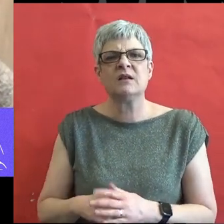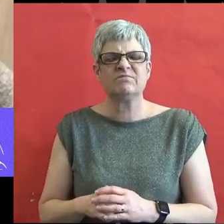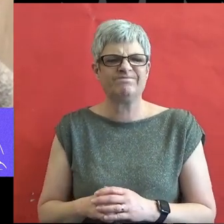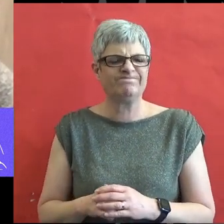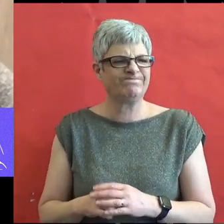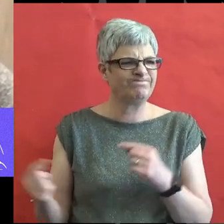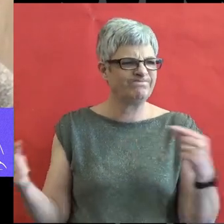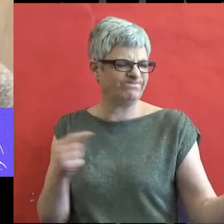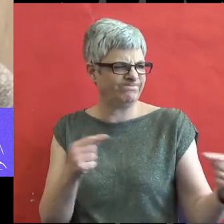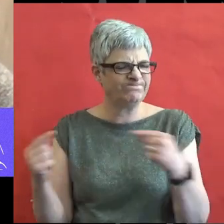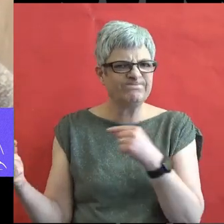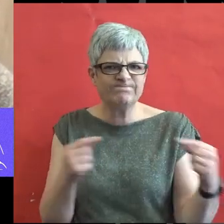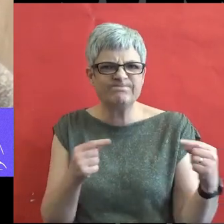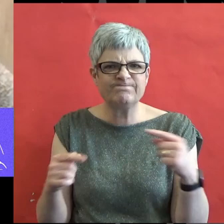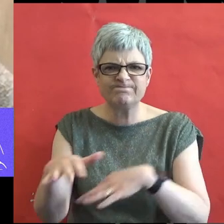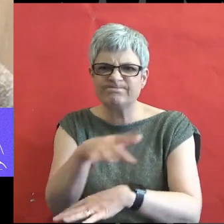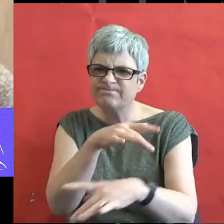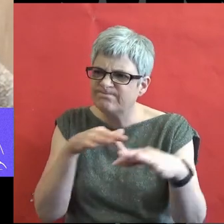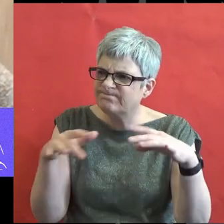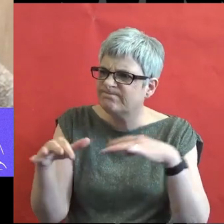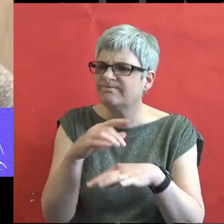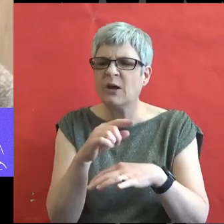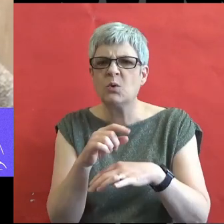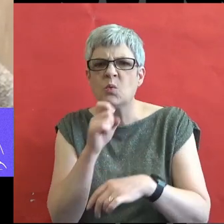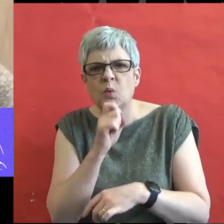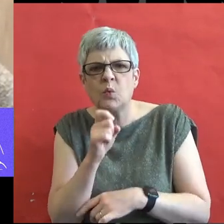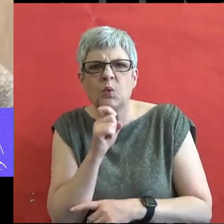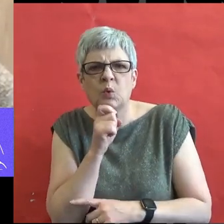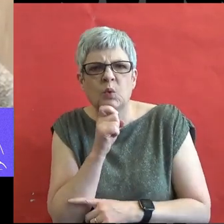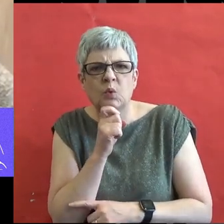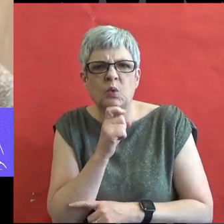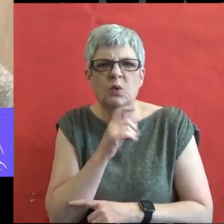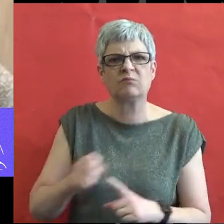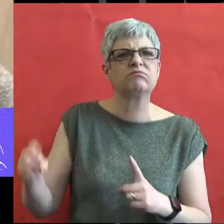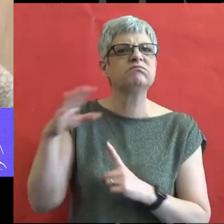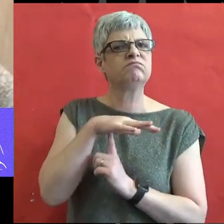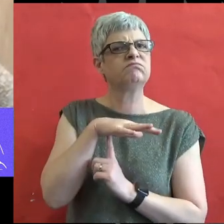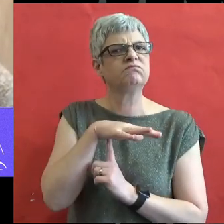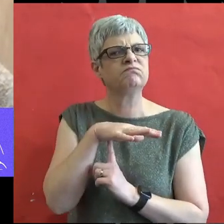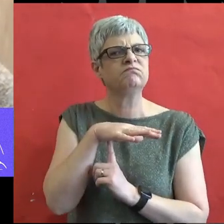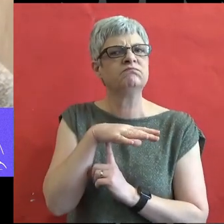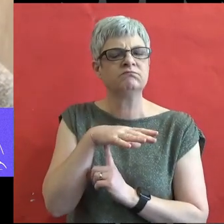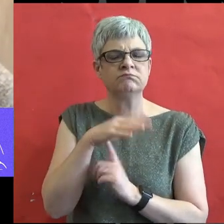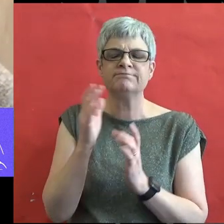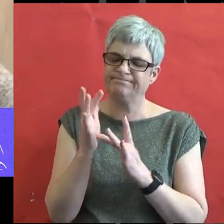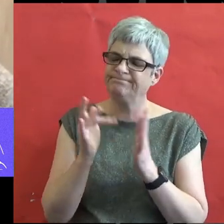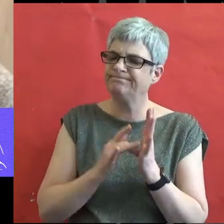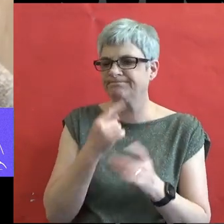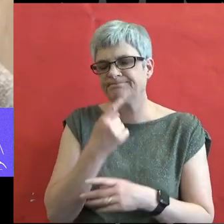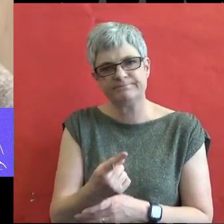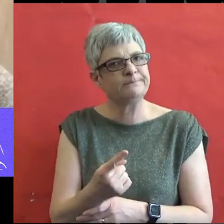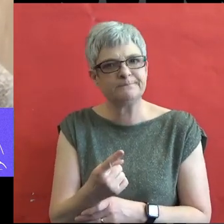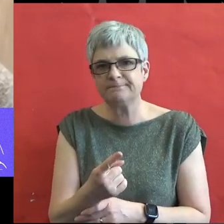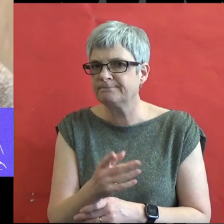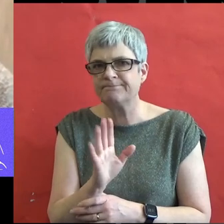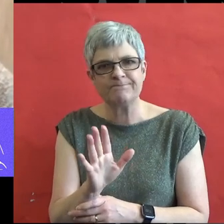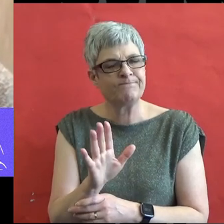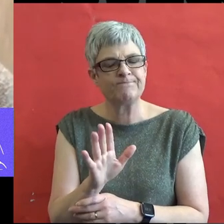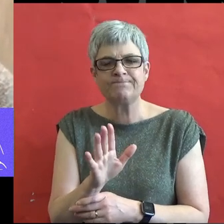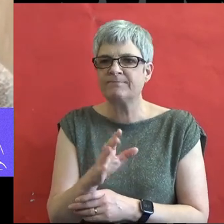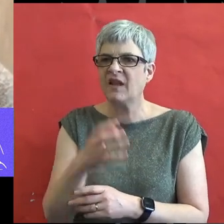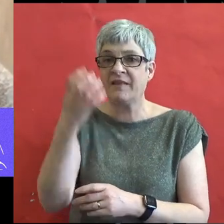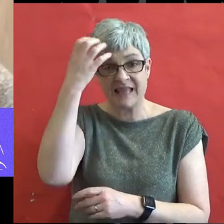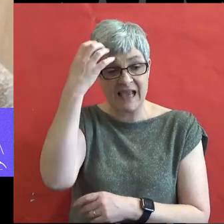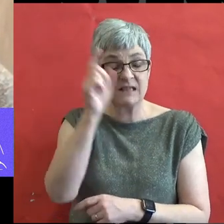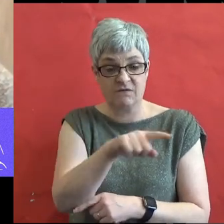A dispute also arose among them as to which of them was considered to be greatest. Jesus said to them, "The